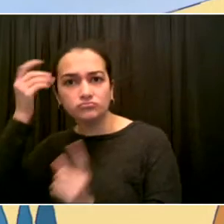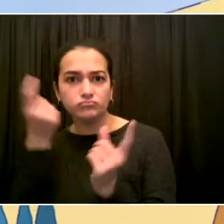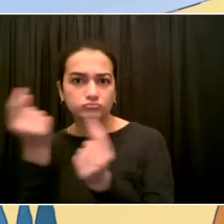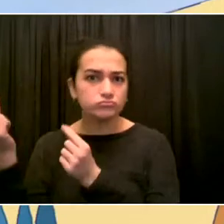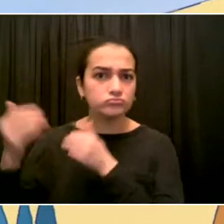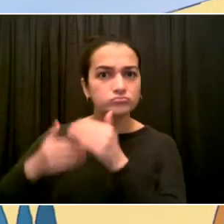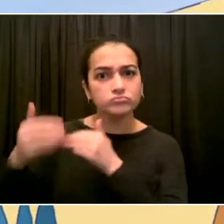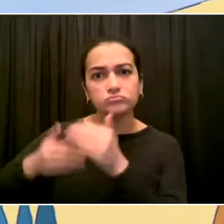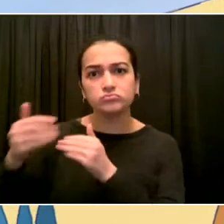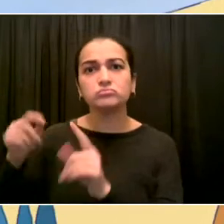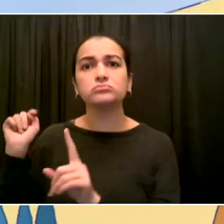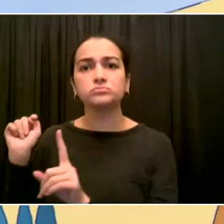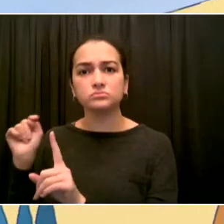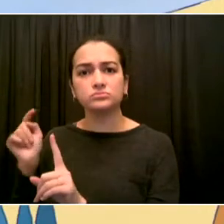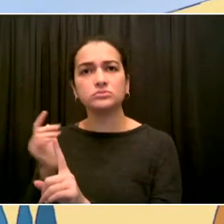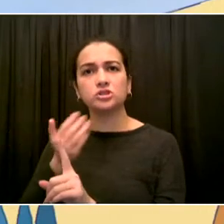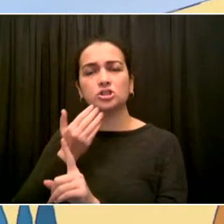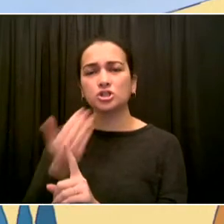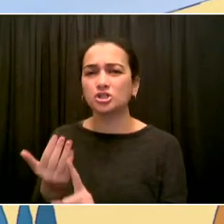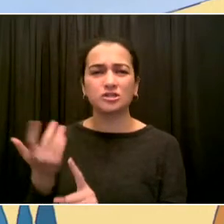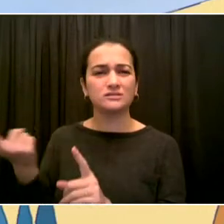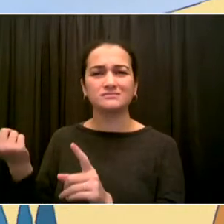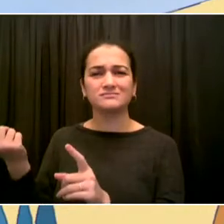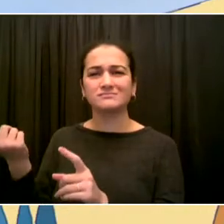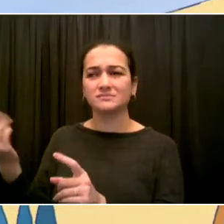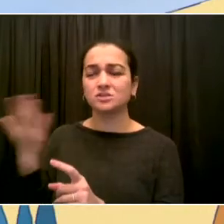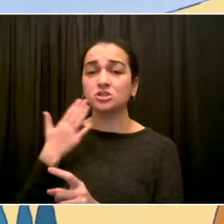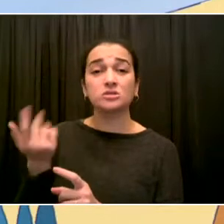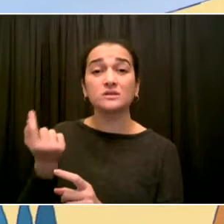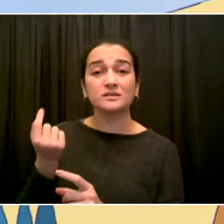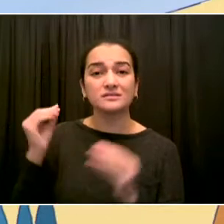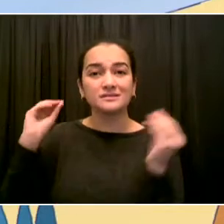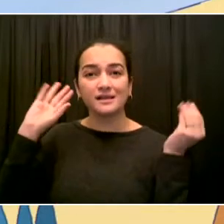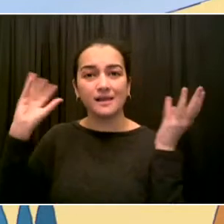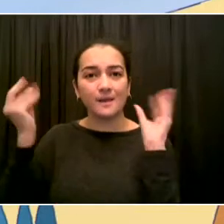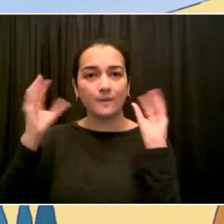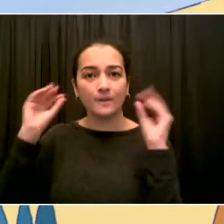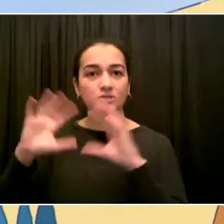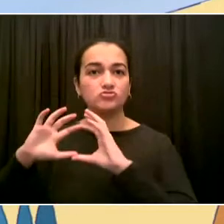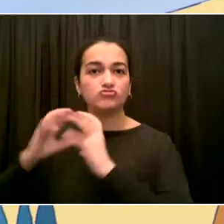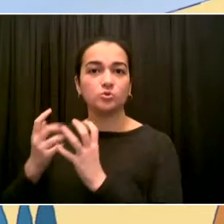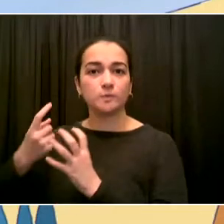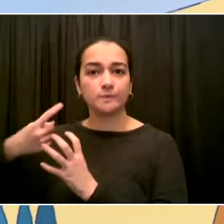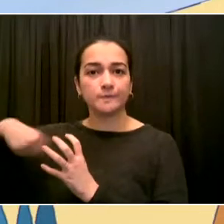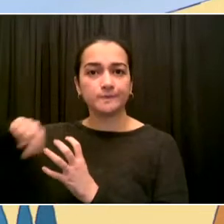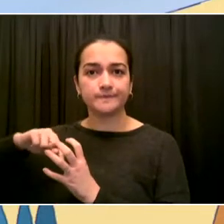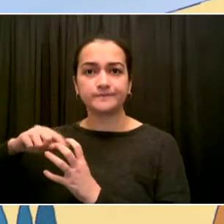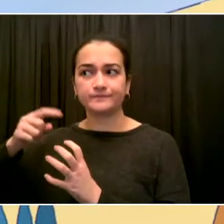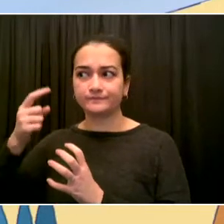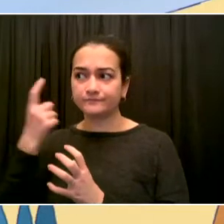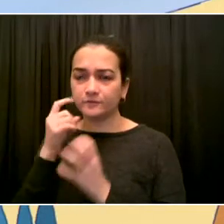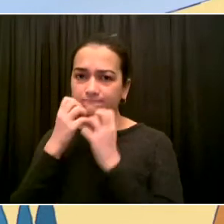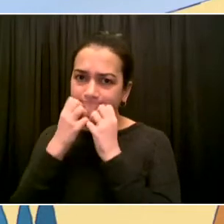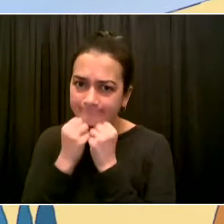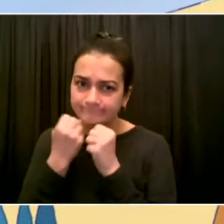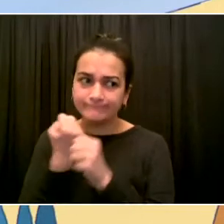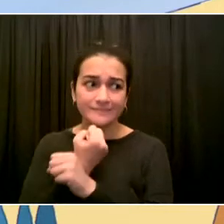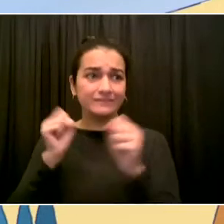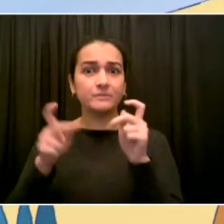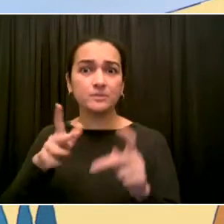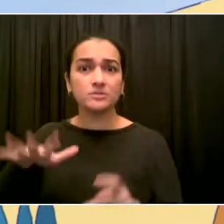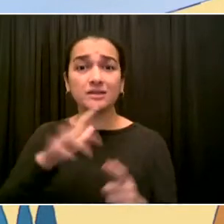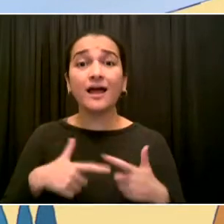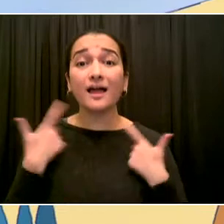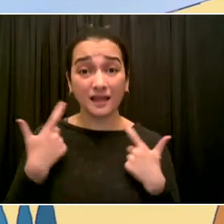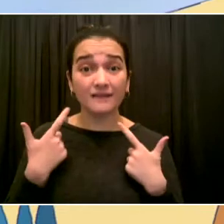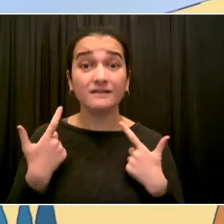saving lives all the time. The work they have done year in and year out is amazing. But during COVID, the good